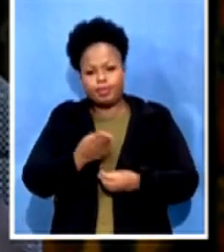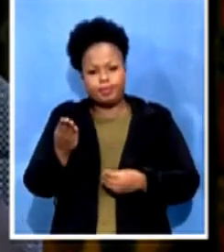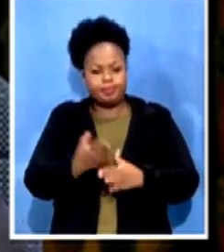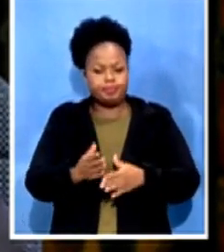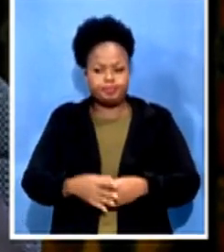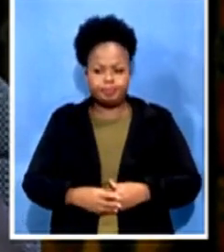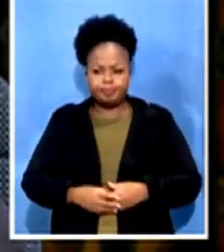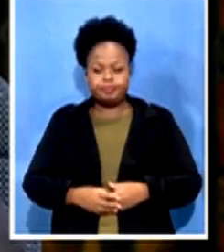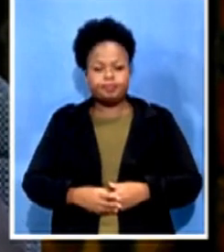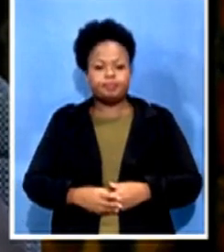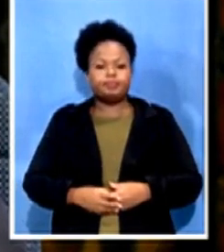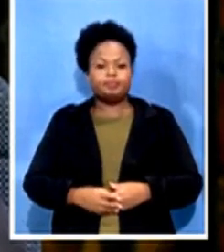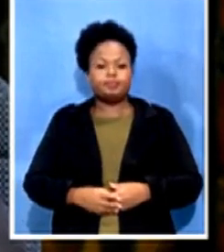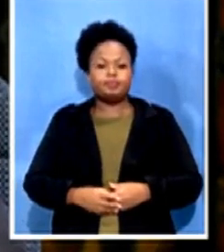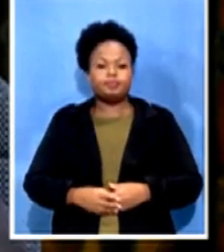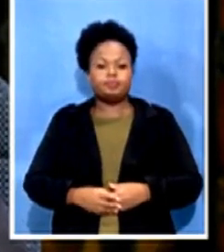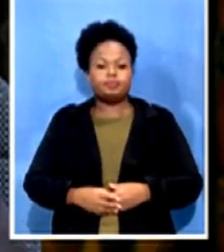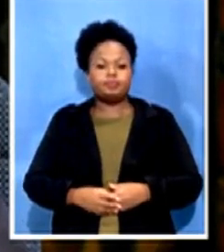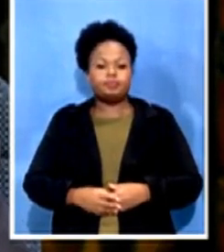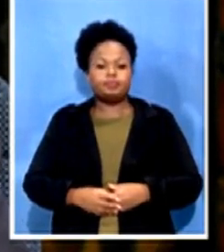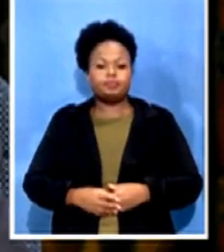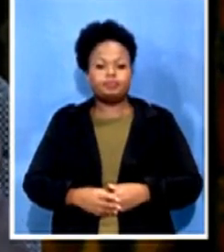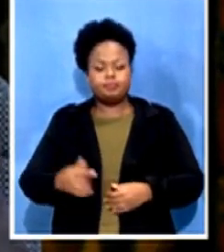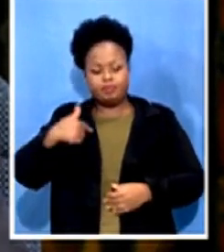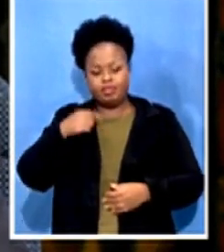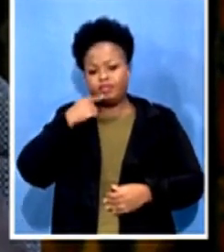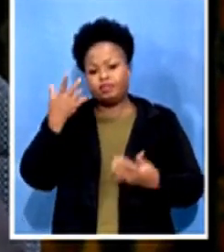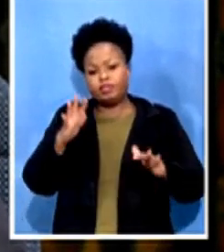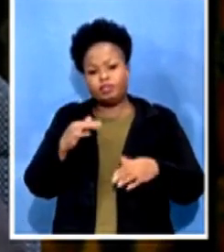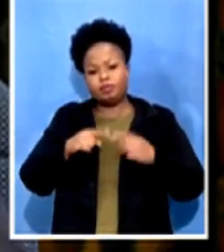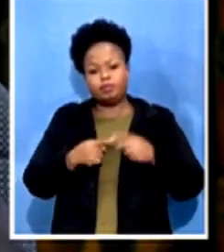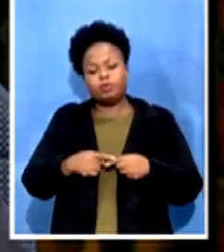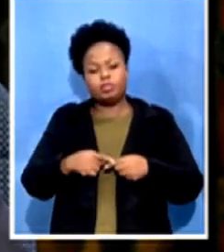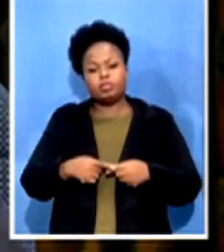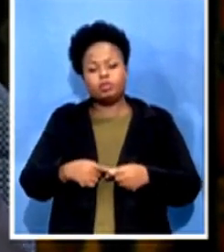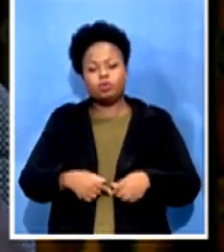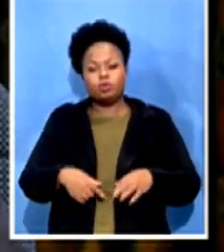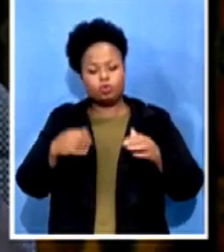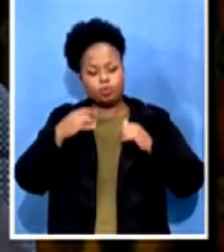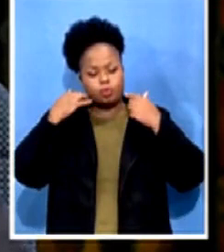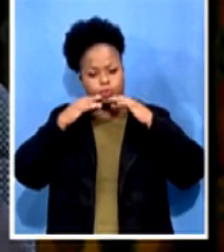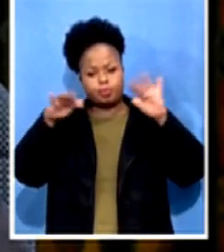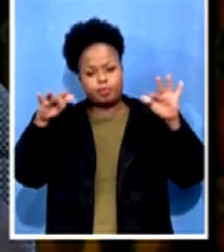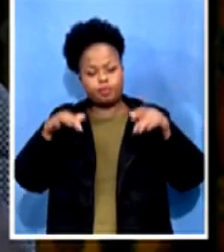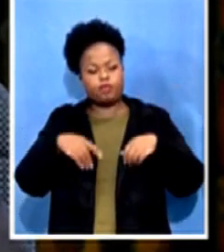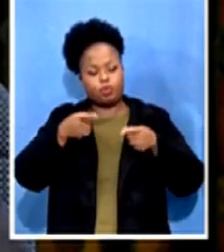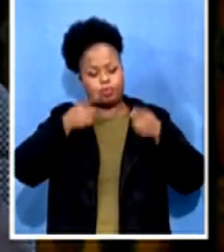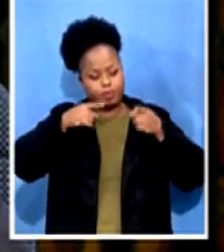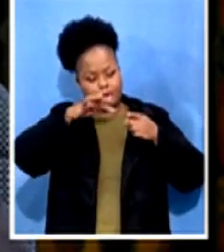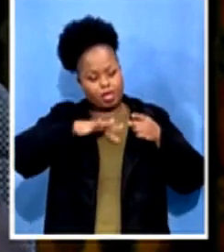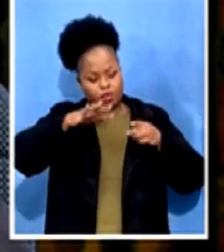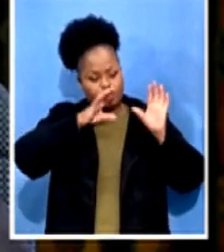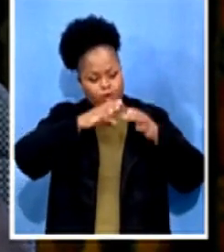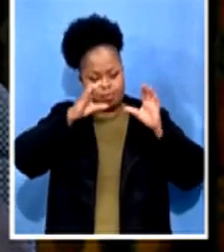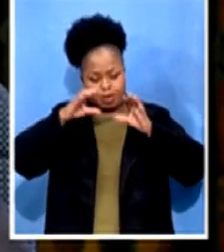I have mentioned already the issue of publishing hotspots. That testing will help us as well, because then you can